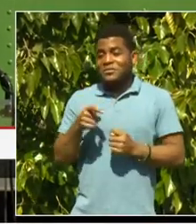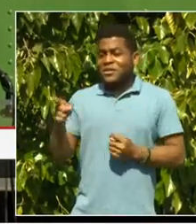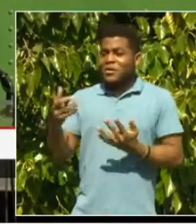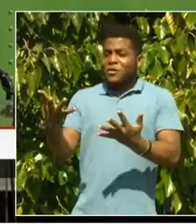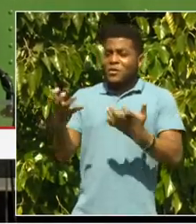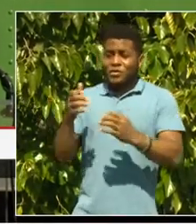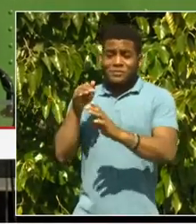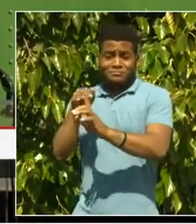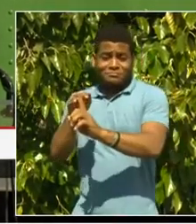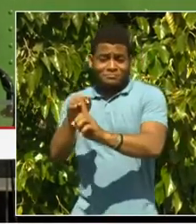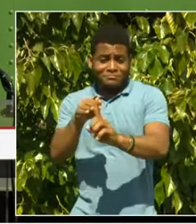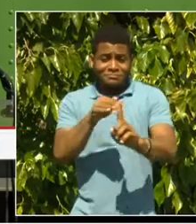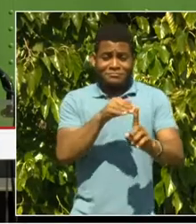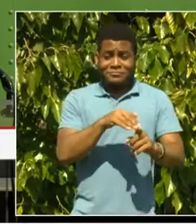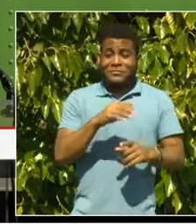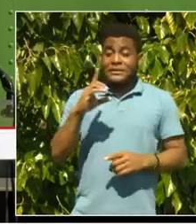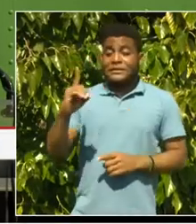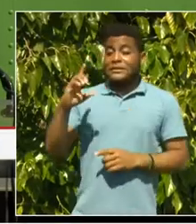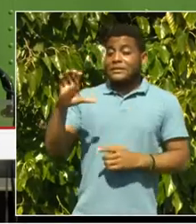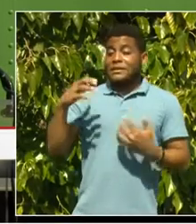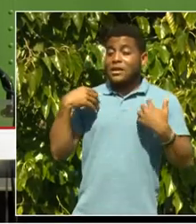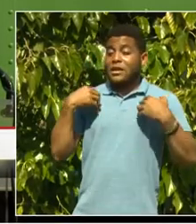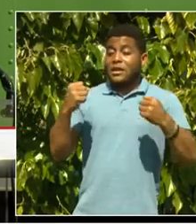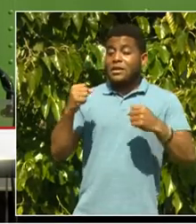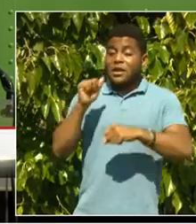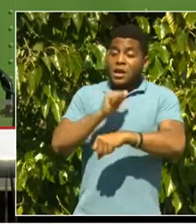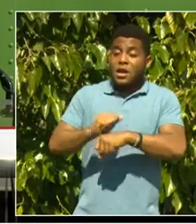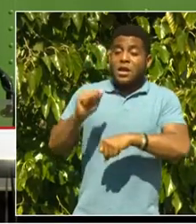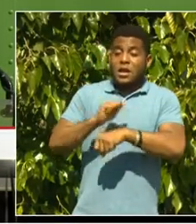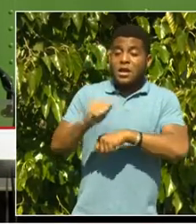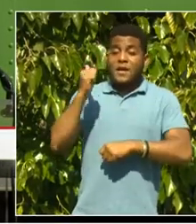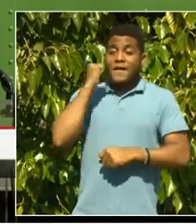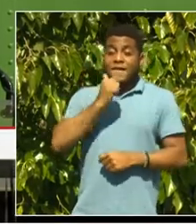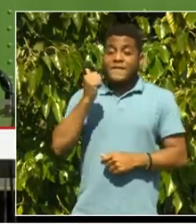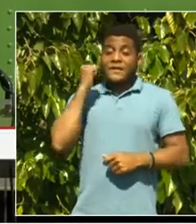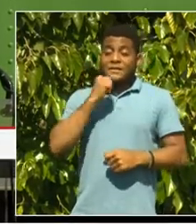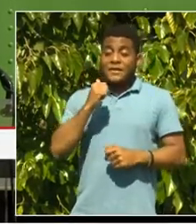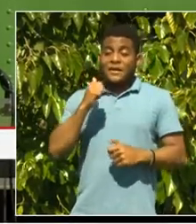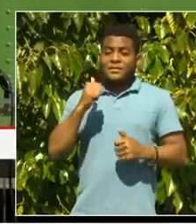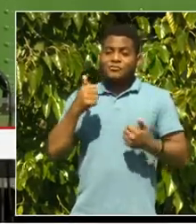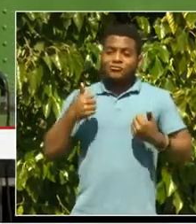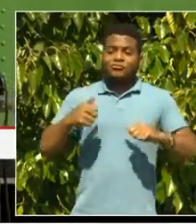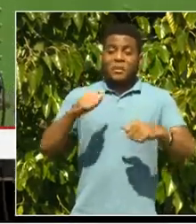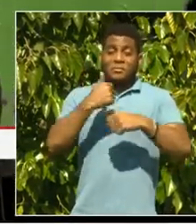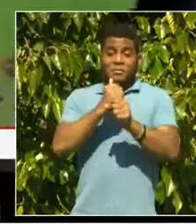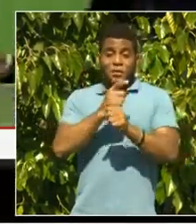are healthy people in Washington, D.C. Dr. LaQuandra Nesbitt.